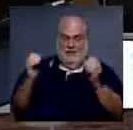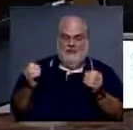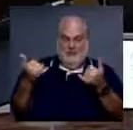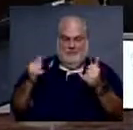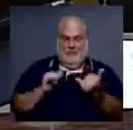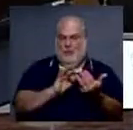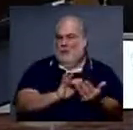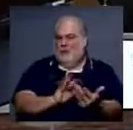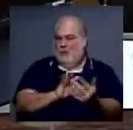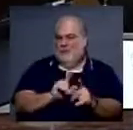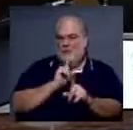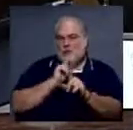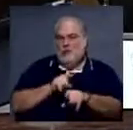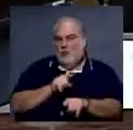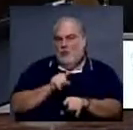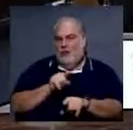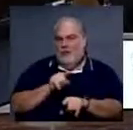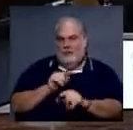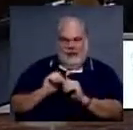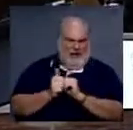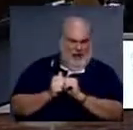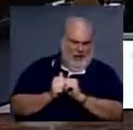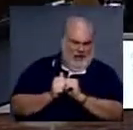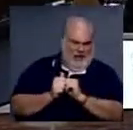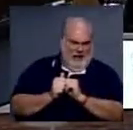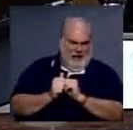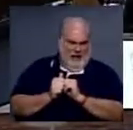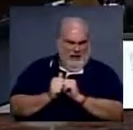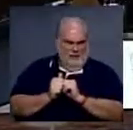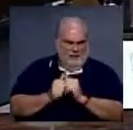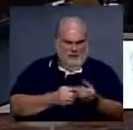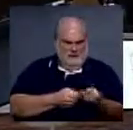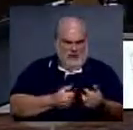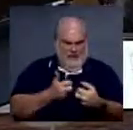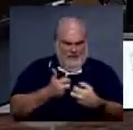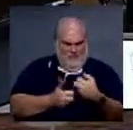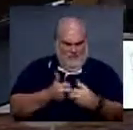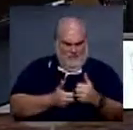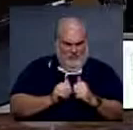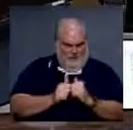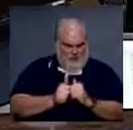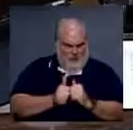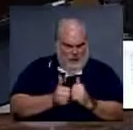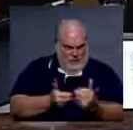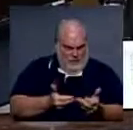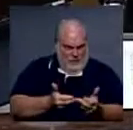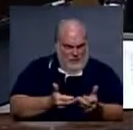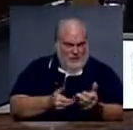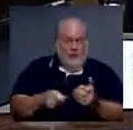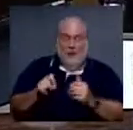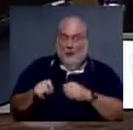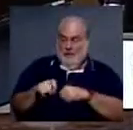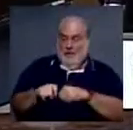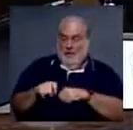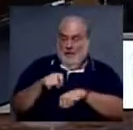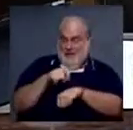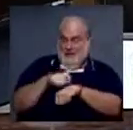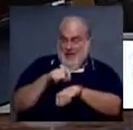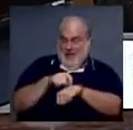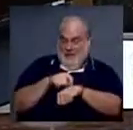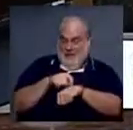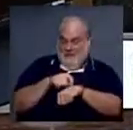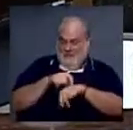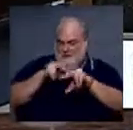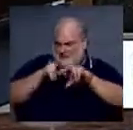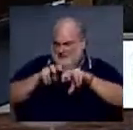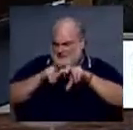on this report from Mr. Moore as to how we're going to address this. And that's another issue, what I'm saying, we need time to look at this thing to see what it's going to